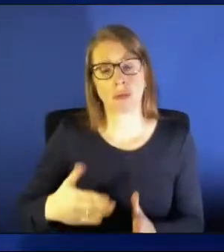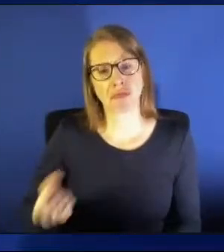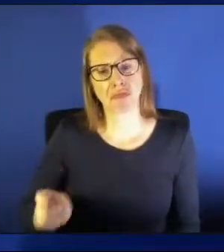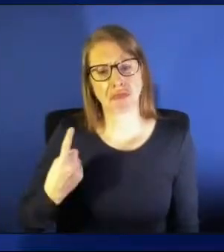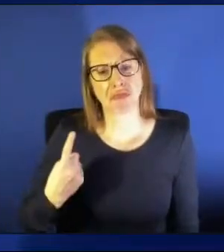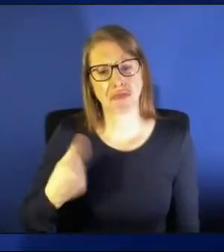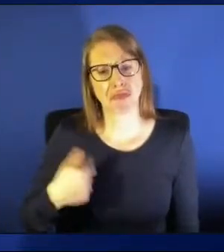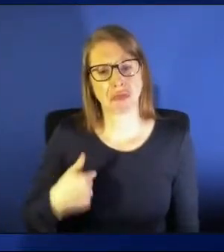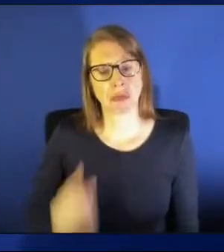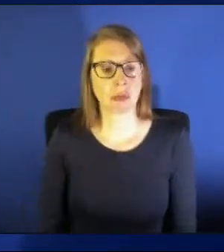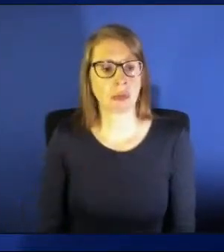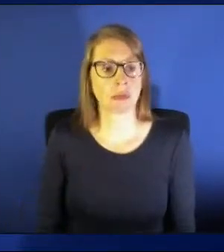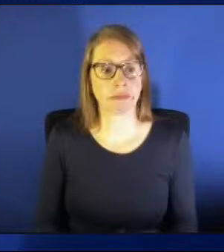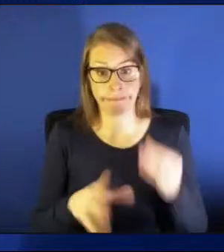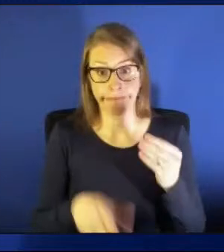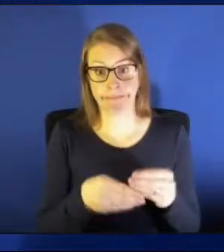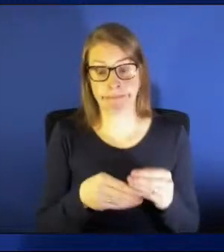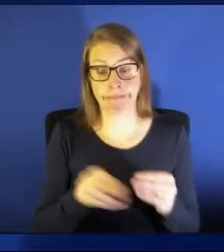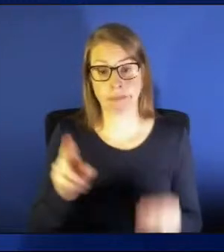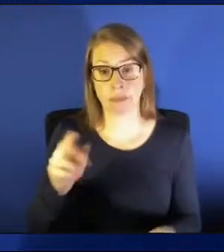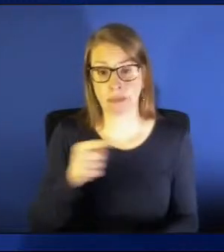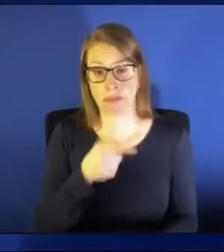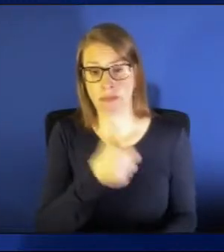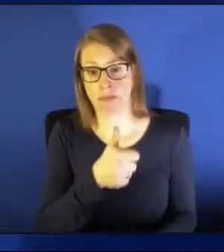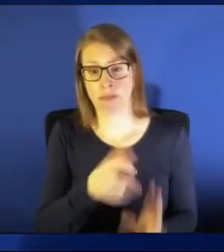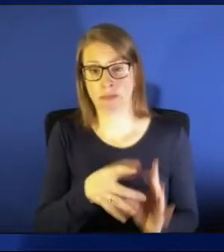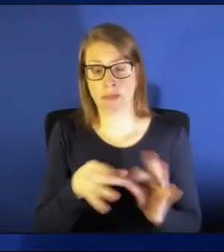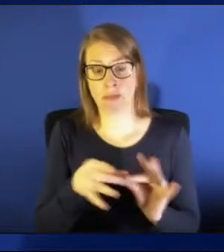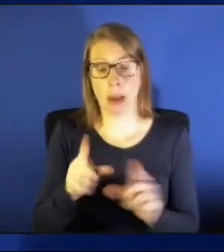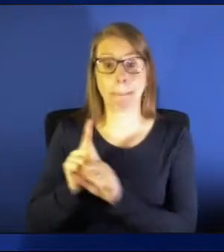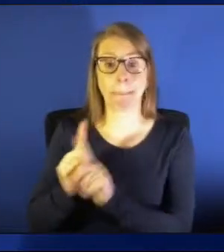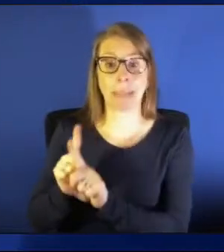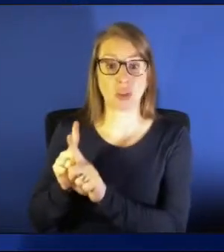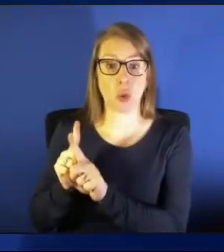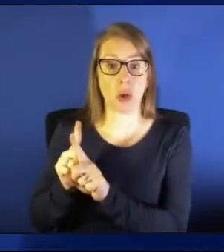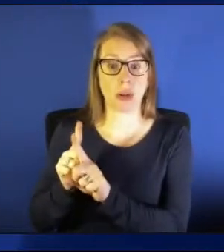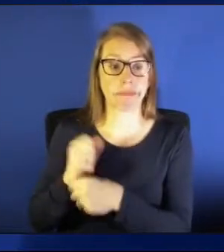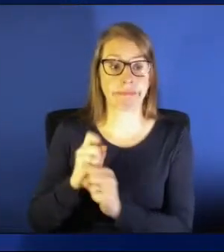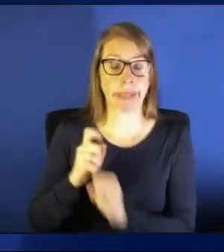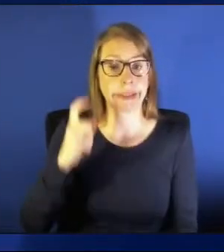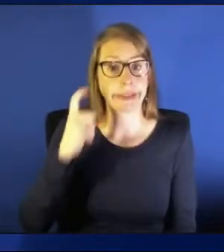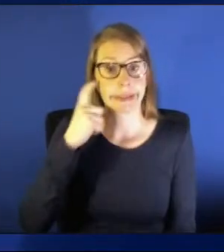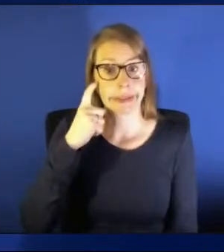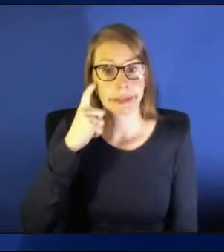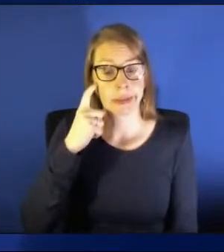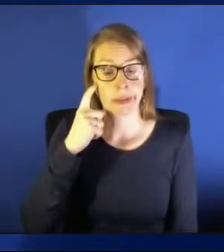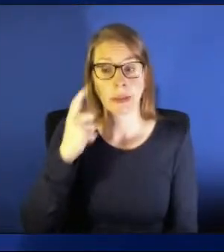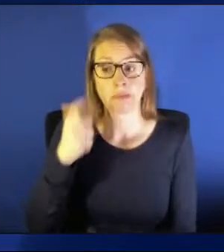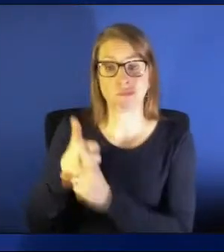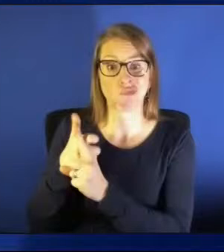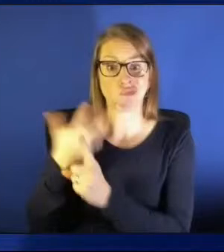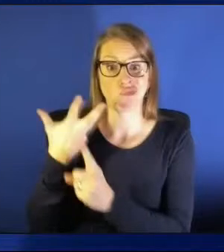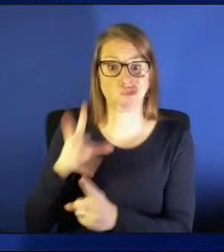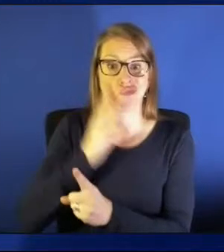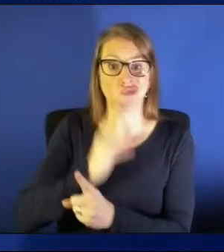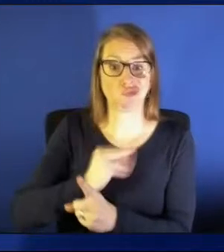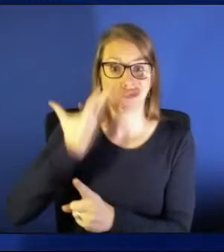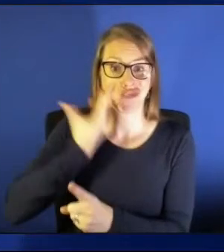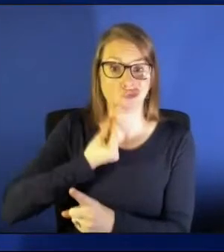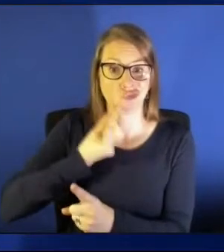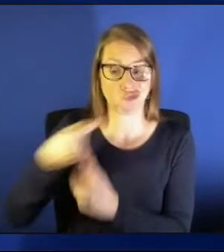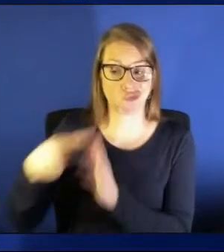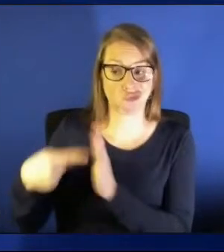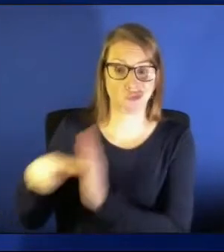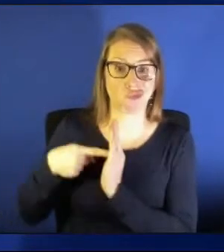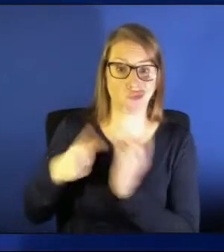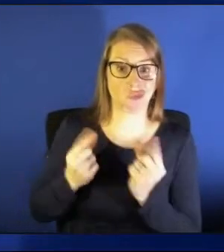to what Nicole was saying is that I think to have a mentor makes good sense. In other words, someone who's done it before and maybe can show you the ropes. I